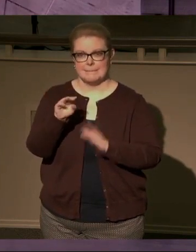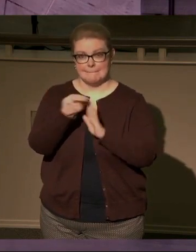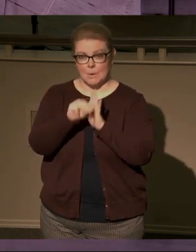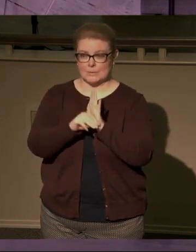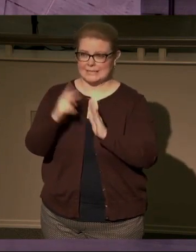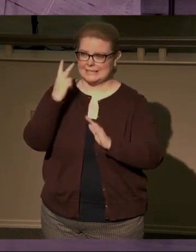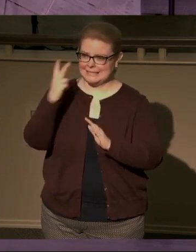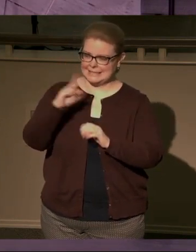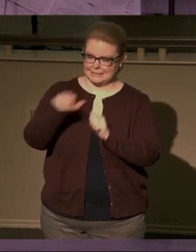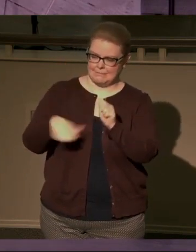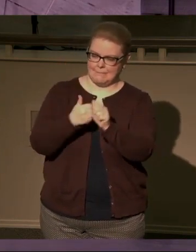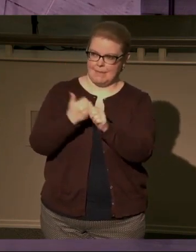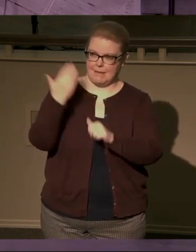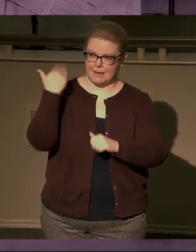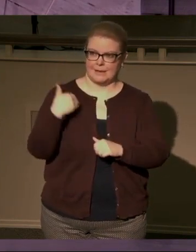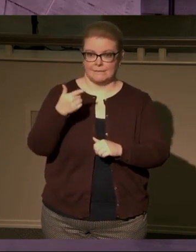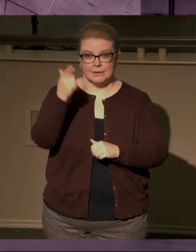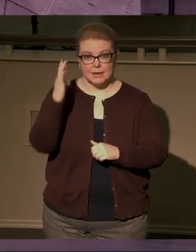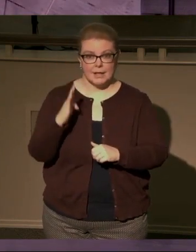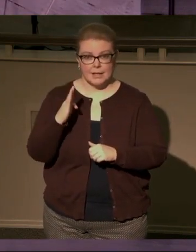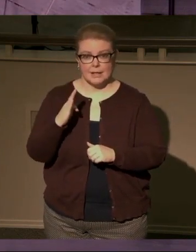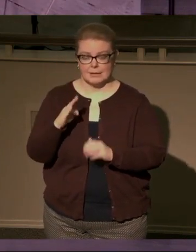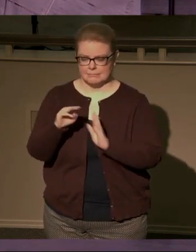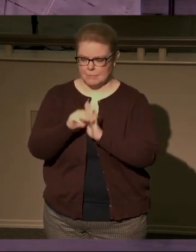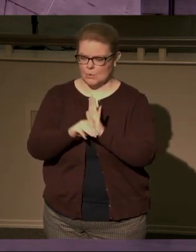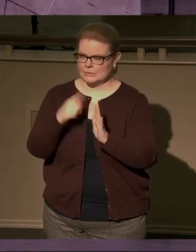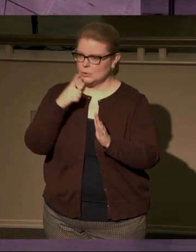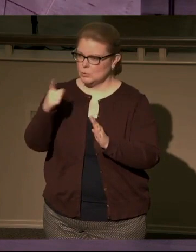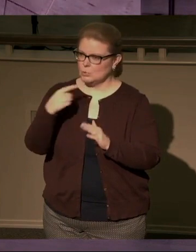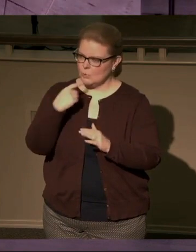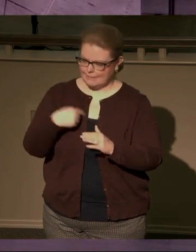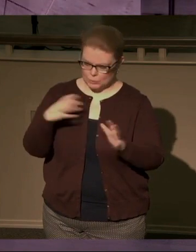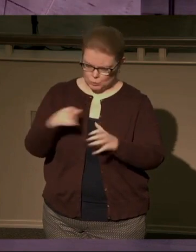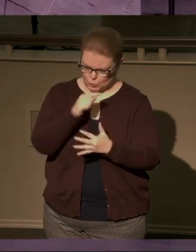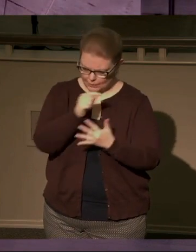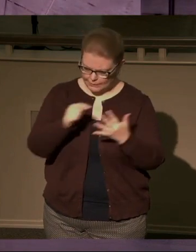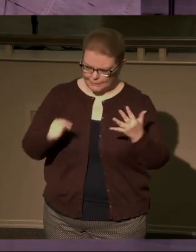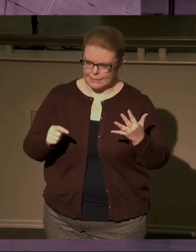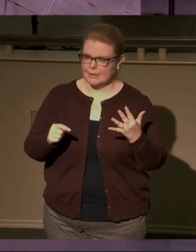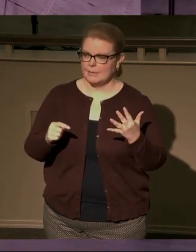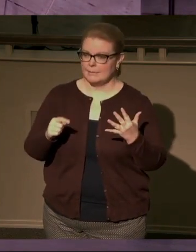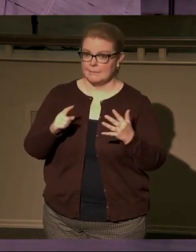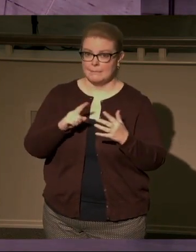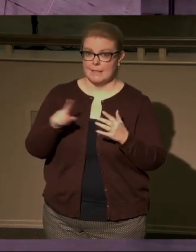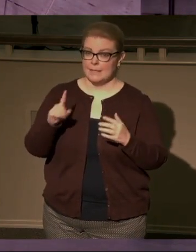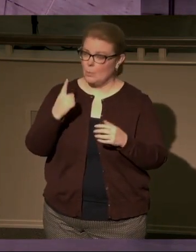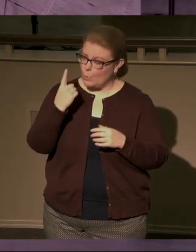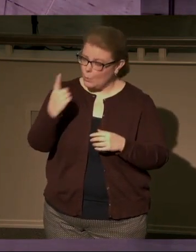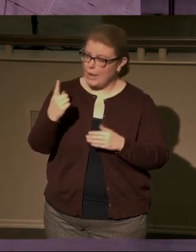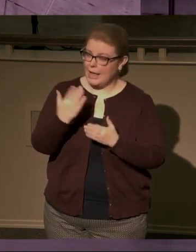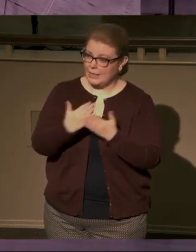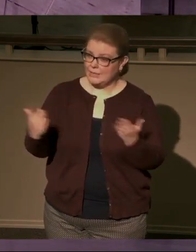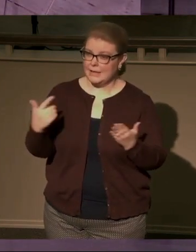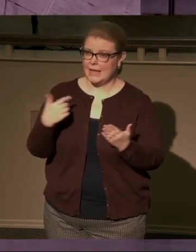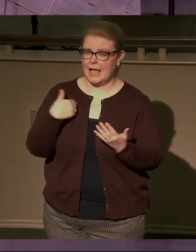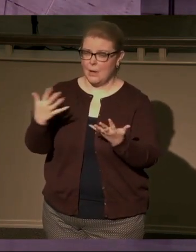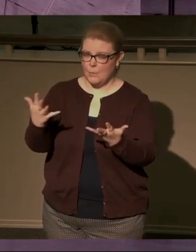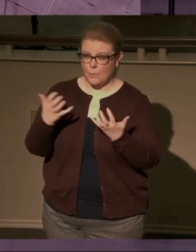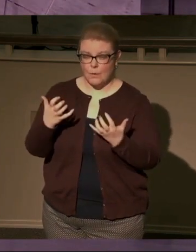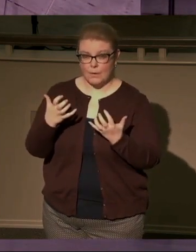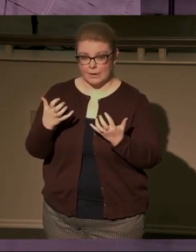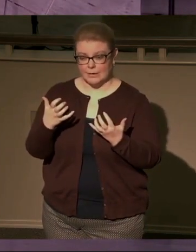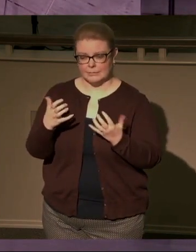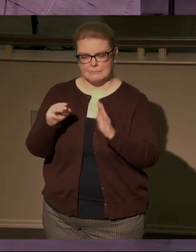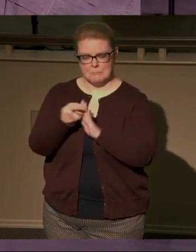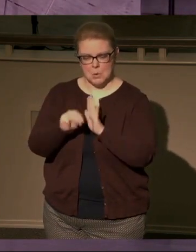he's talking to God, he says, see, you have told me to do all these things and be all these things and all of this, but here's the one thing that I want, Moses, that I